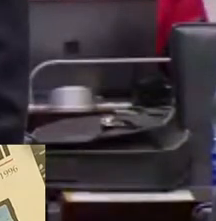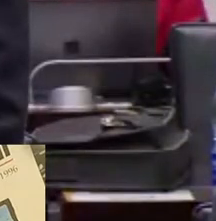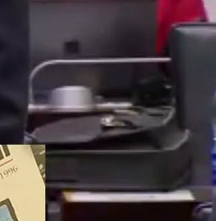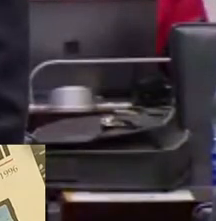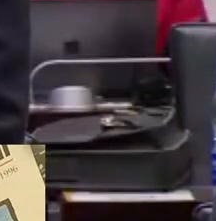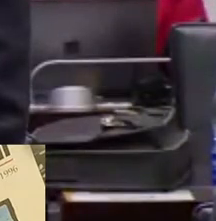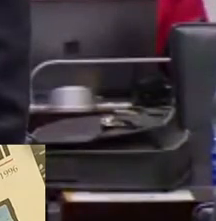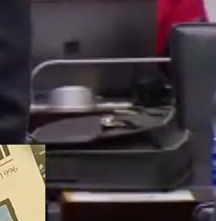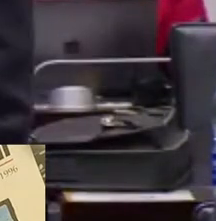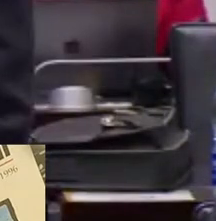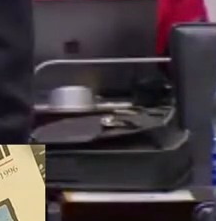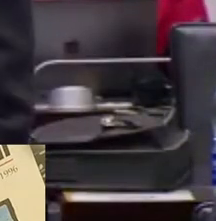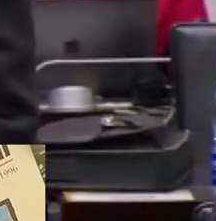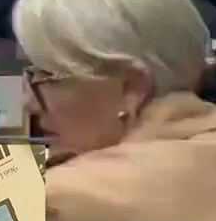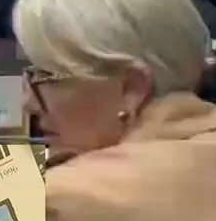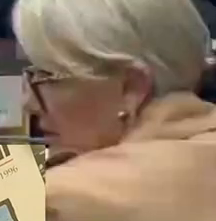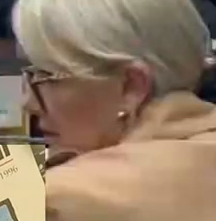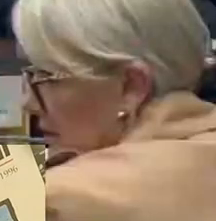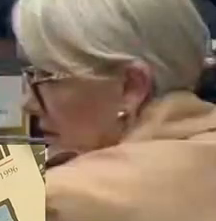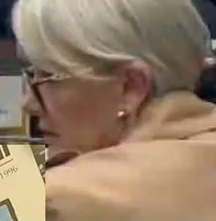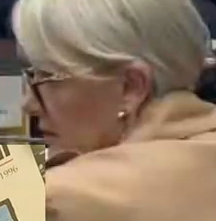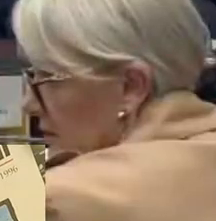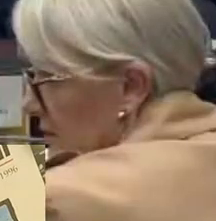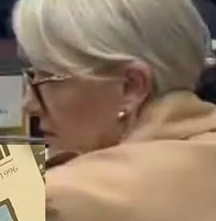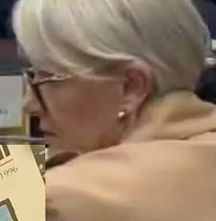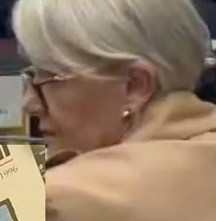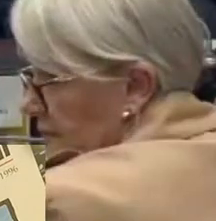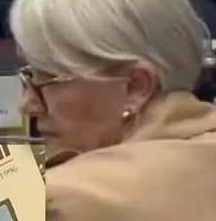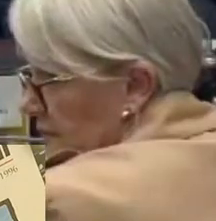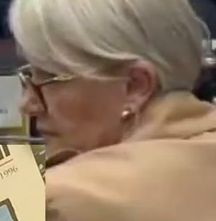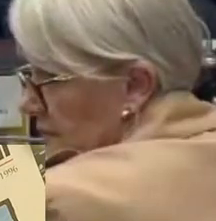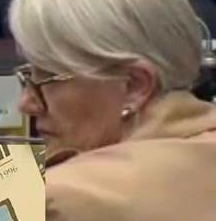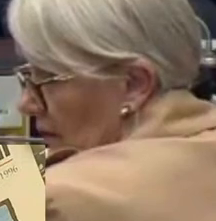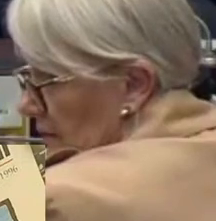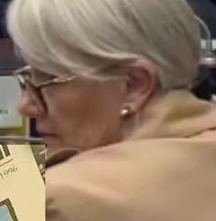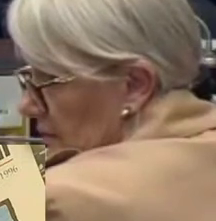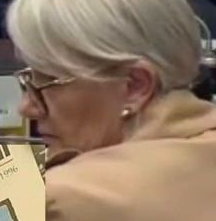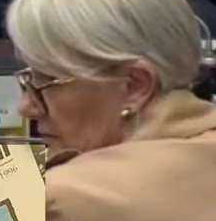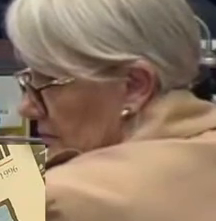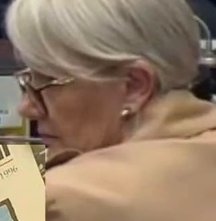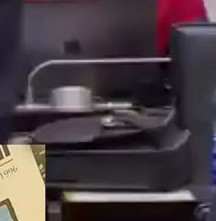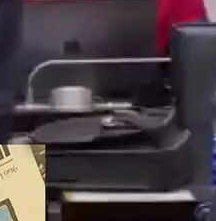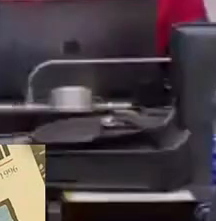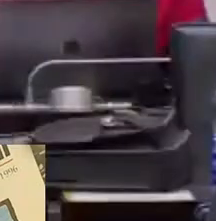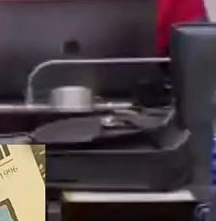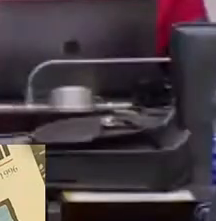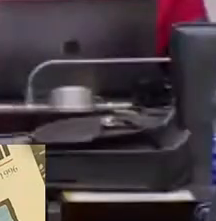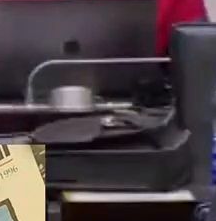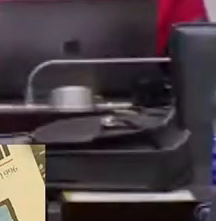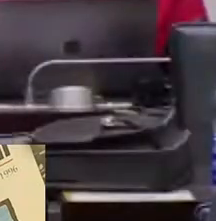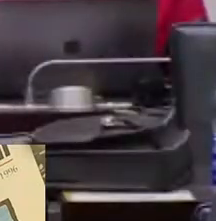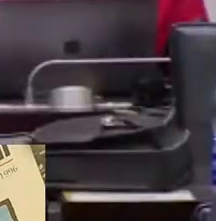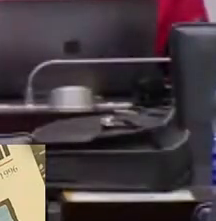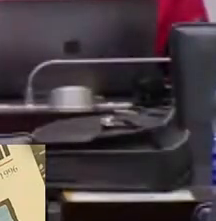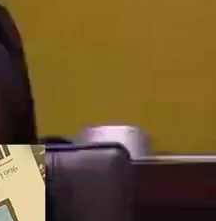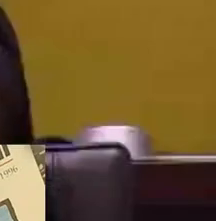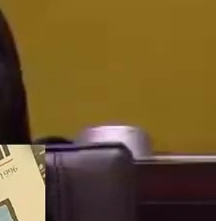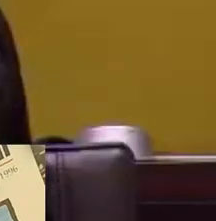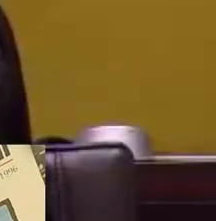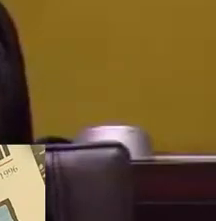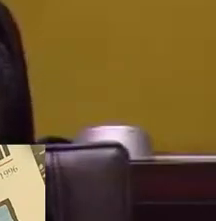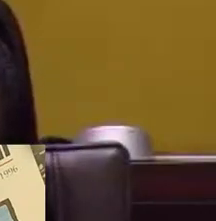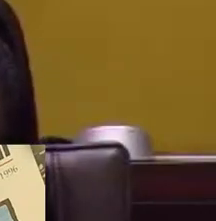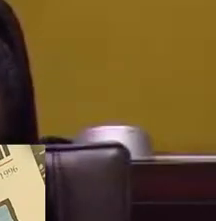uh that the country should really take note of and thank you speaker for giving us a sentence thank you thank you very much